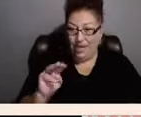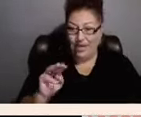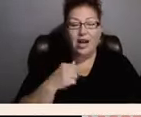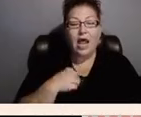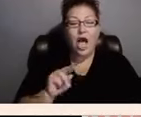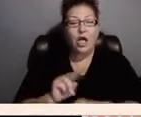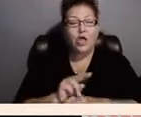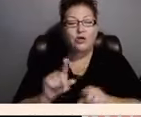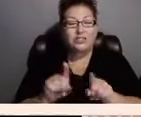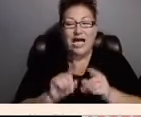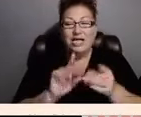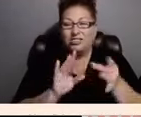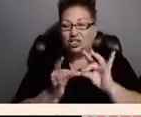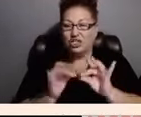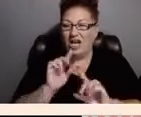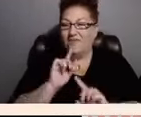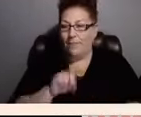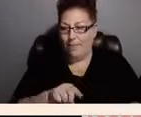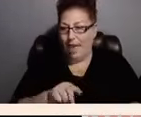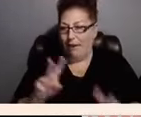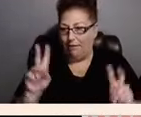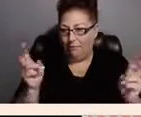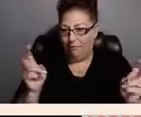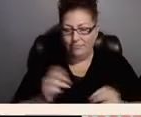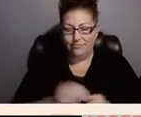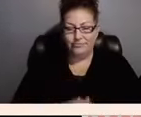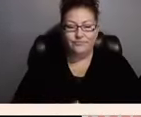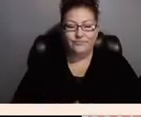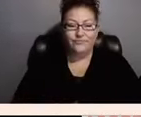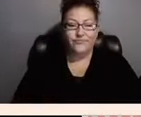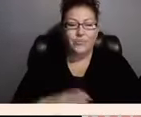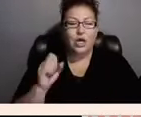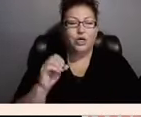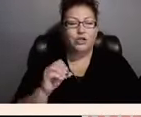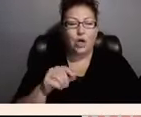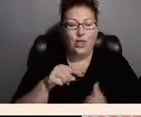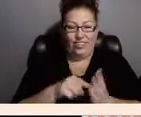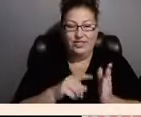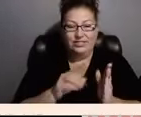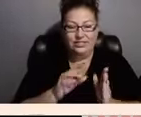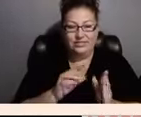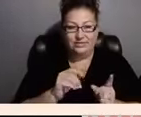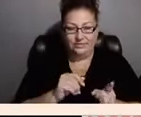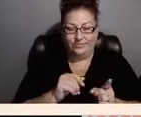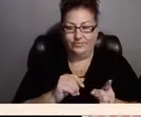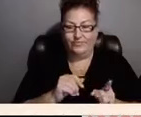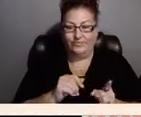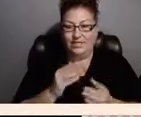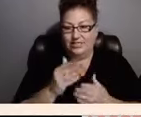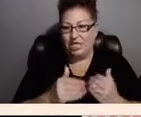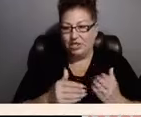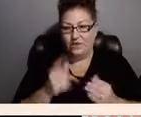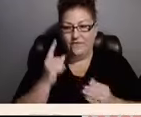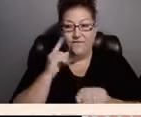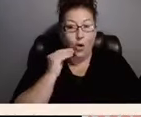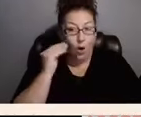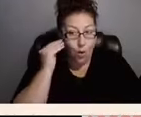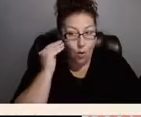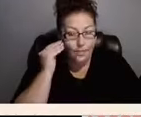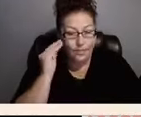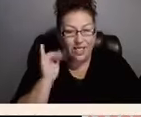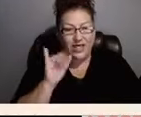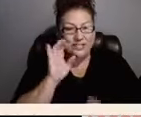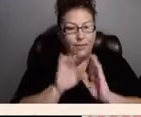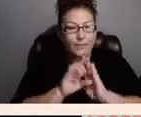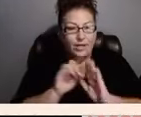of command. So in this section for home, and that's a picture of my new